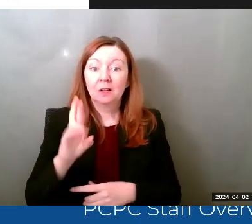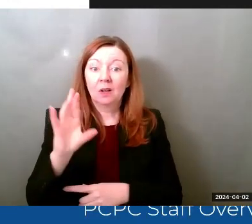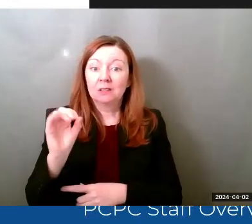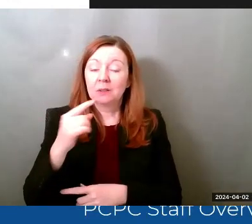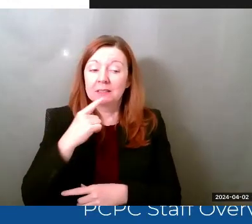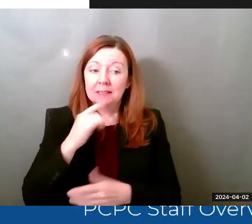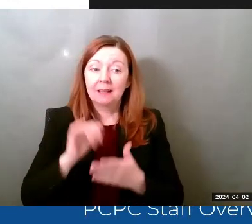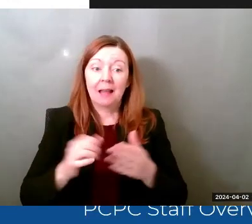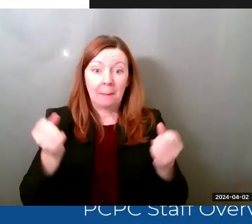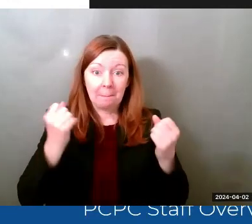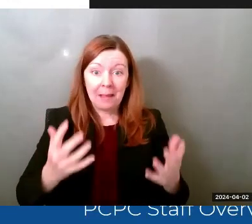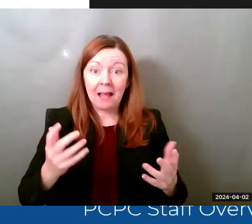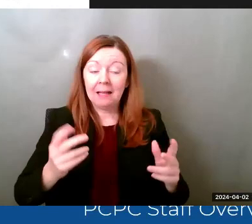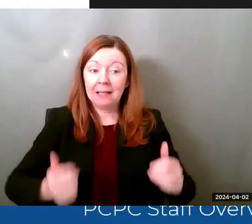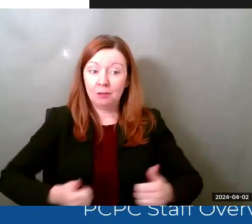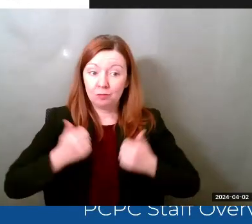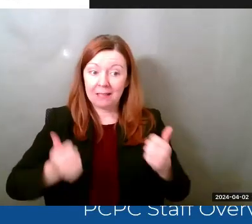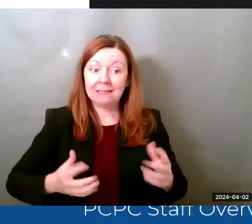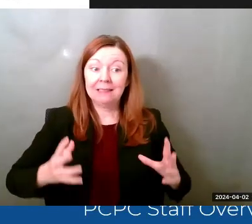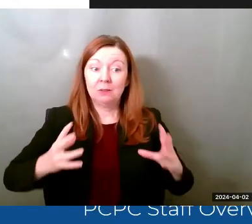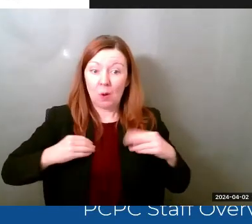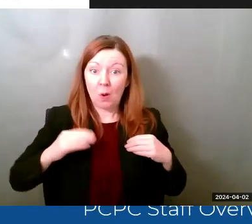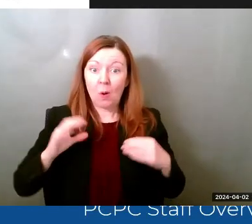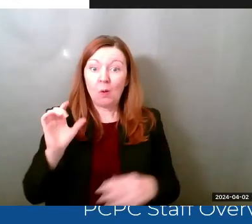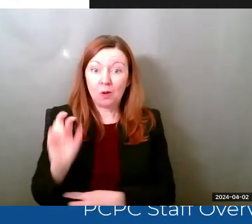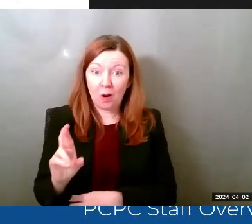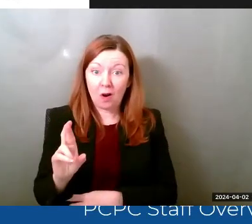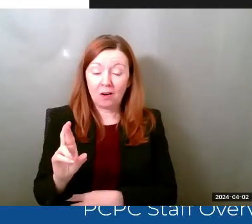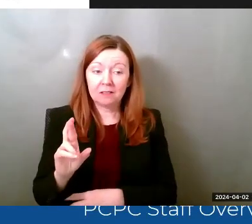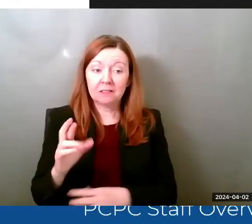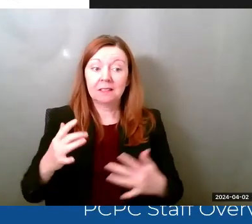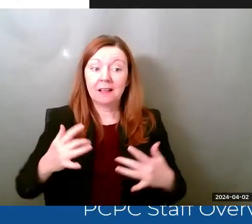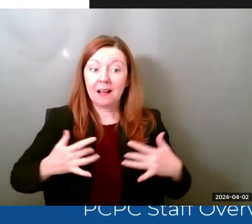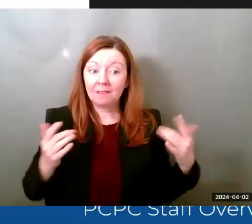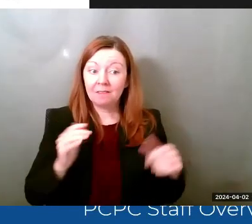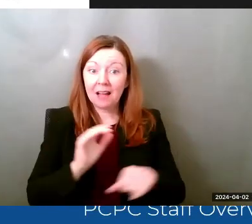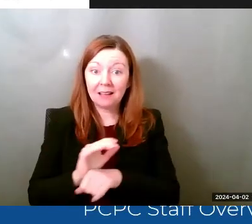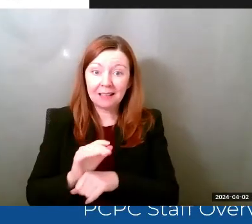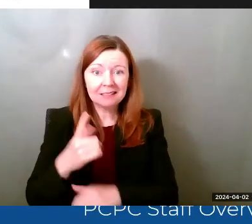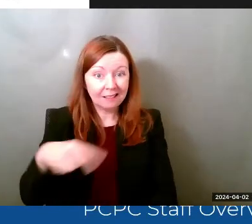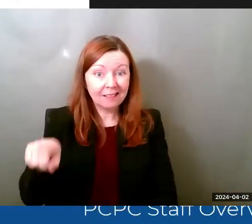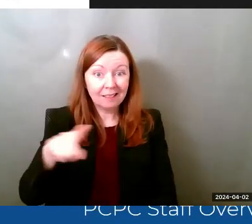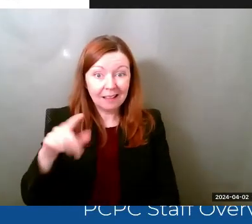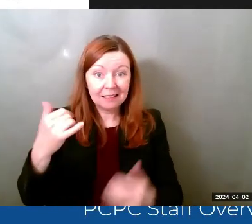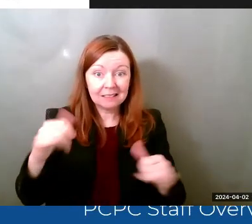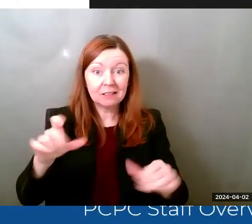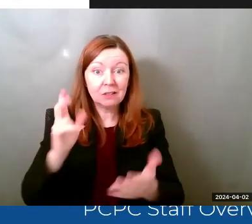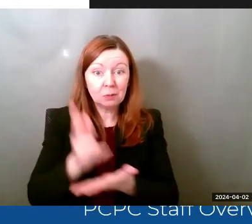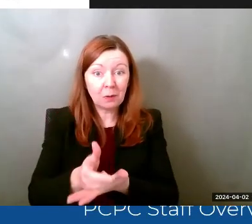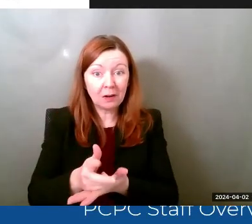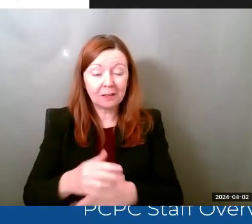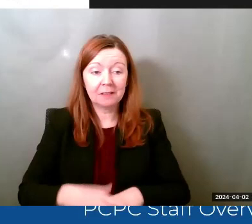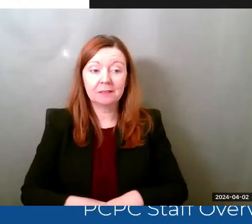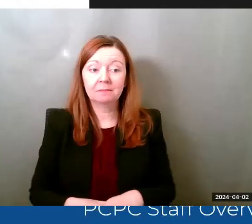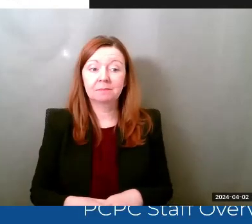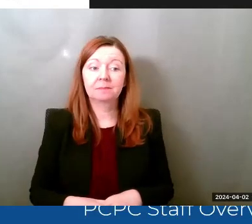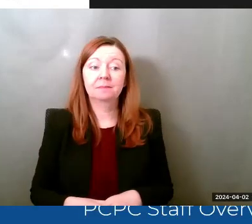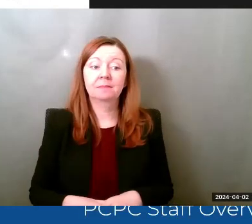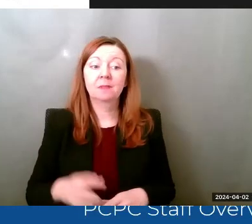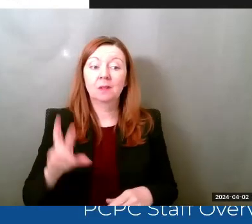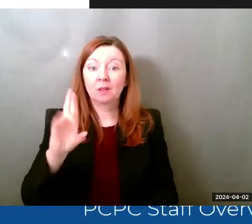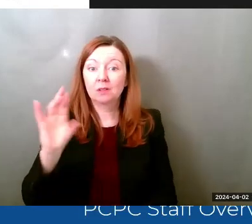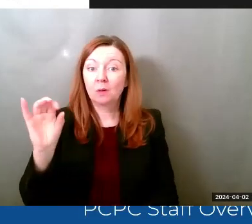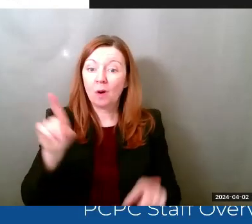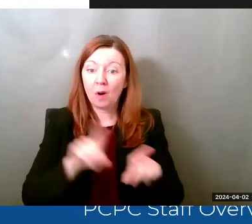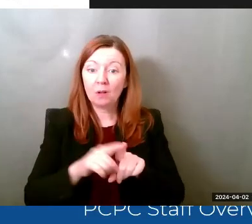also noted that many residents own cars, and on event nights, they will still need parking. The RCO also